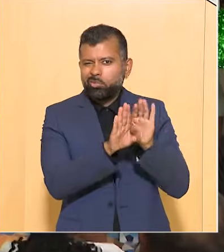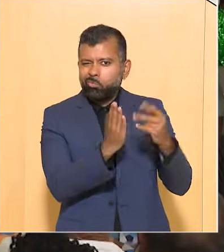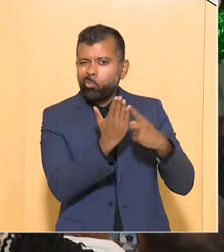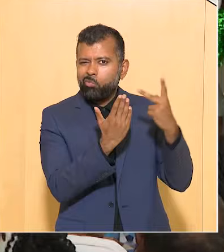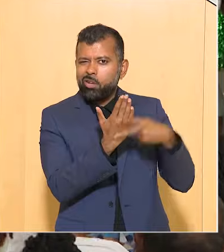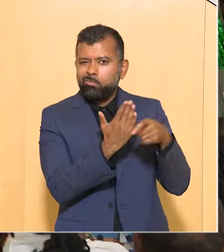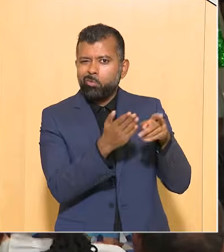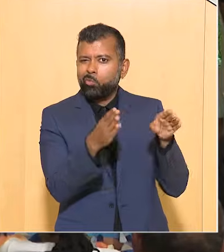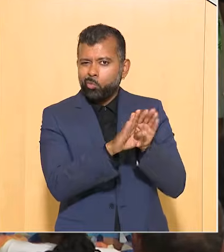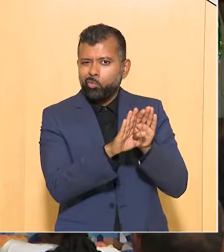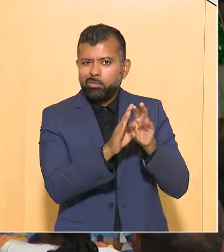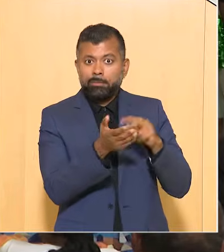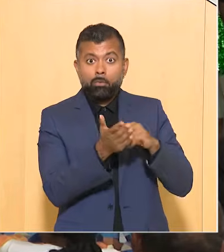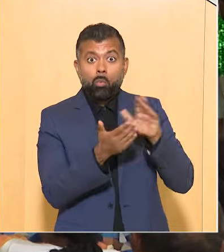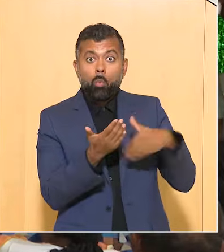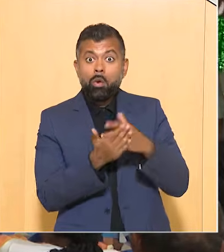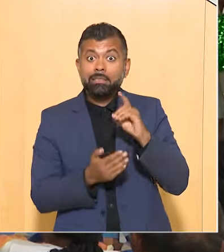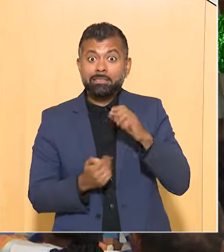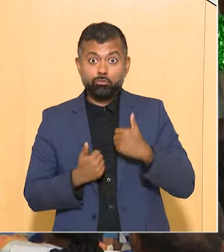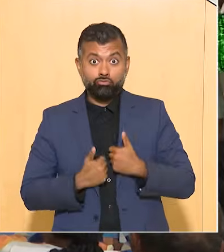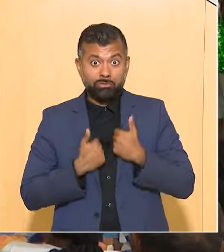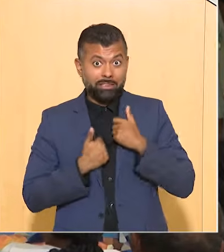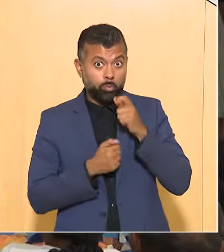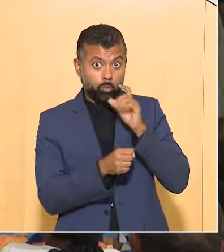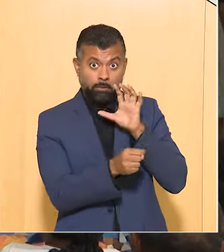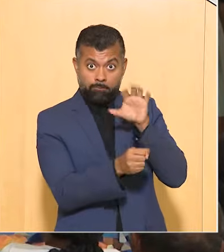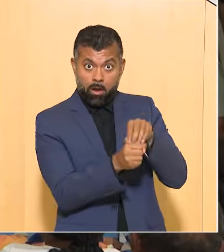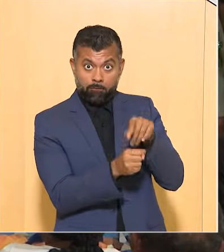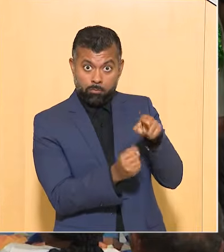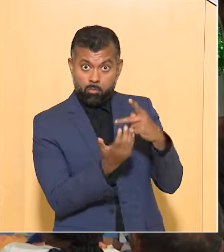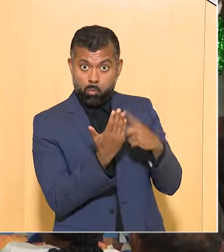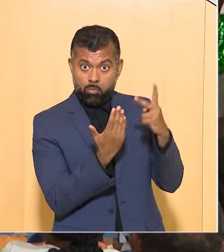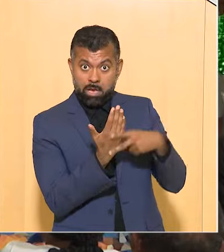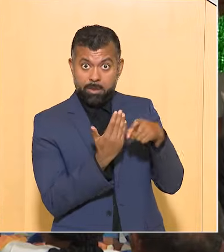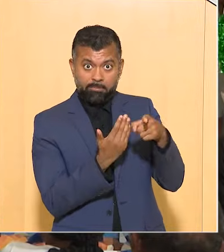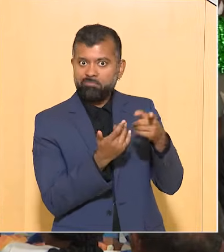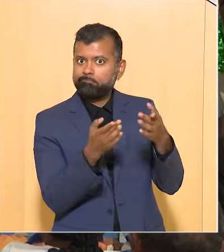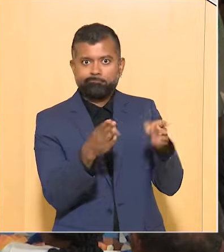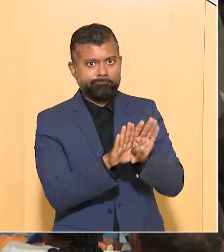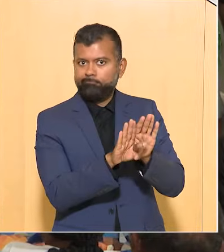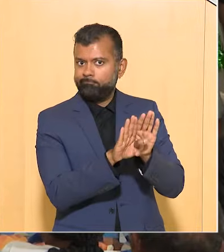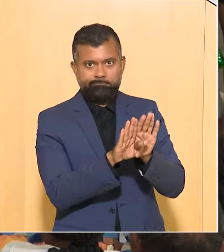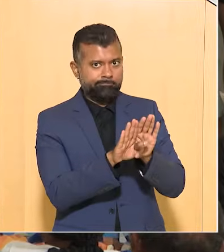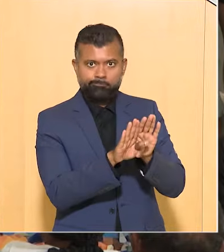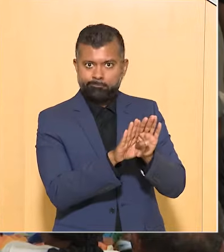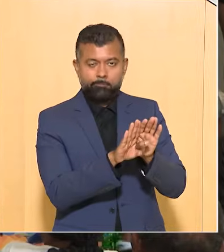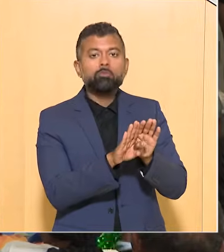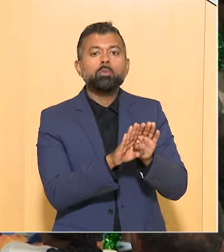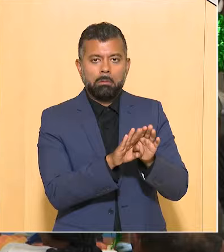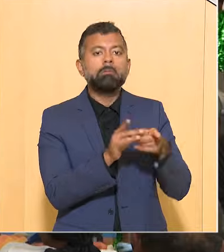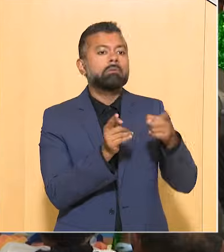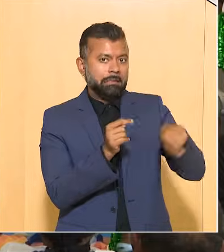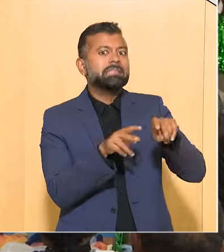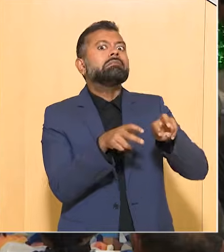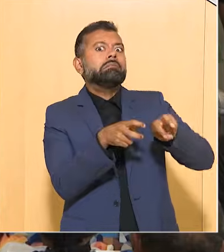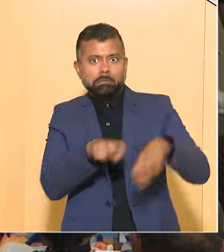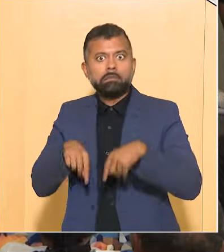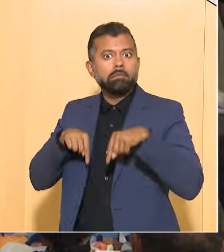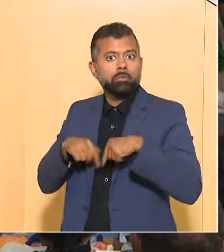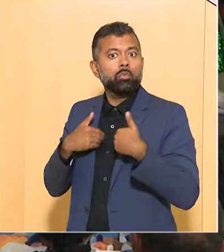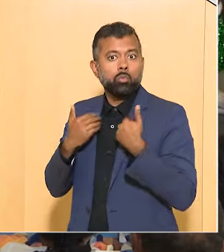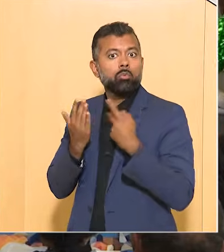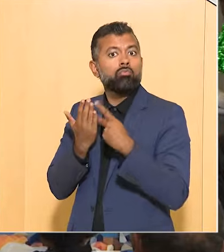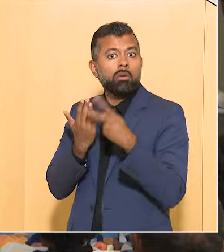enrolled in SYEP. We made sure that that didn't change. So those young people are still enrolled and are starting their summer